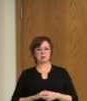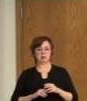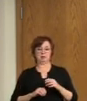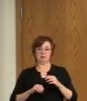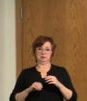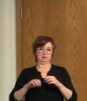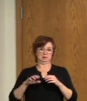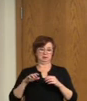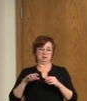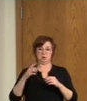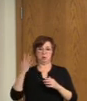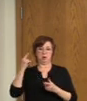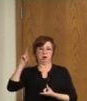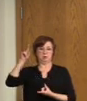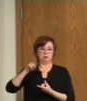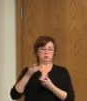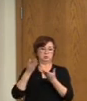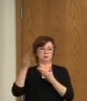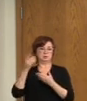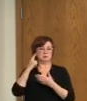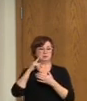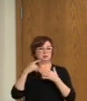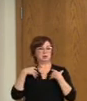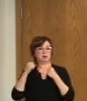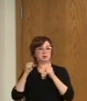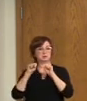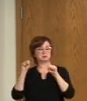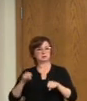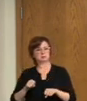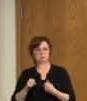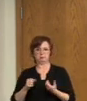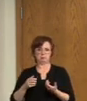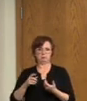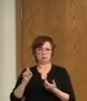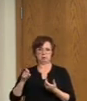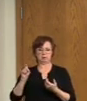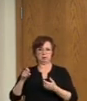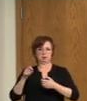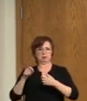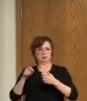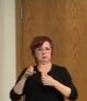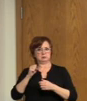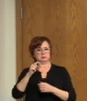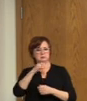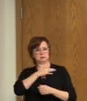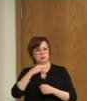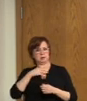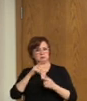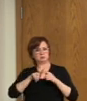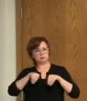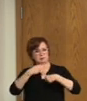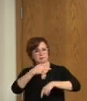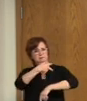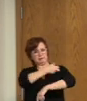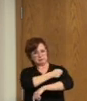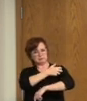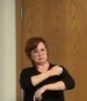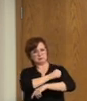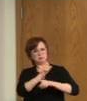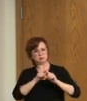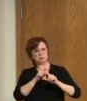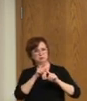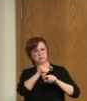huge undertaking with the SHA, and we want to make sure that we have the people ready to be able to administrate that